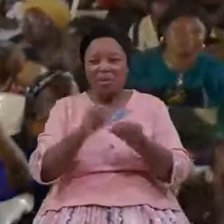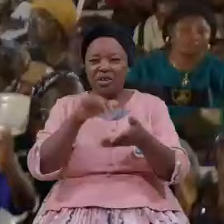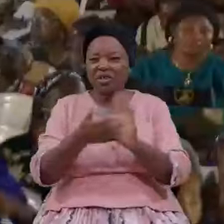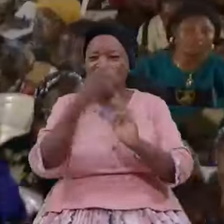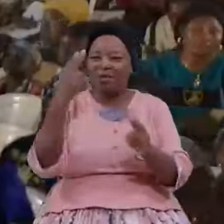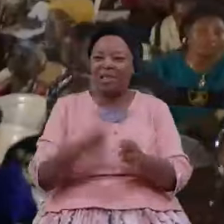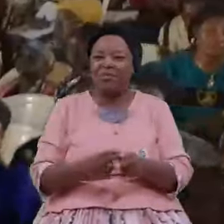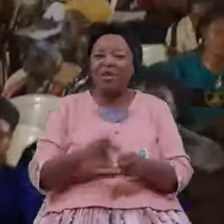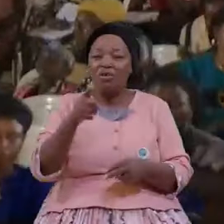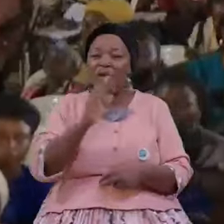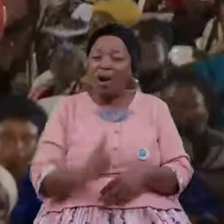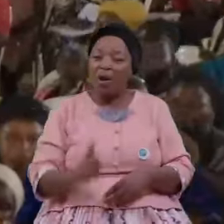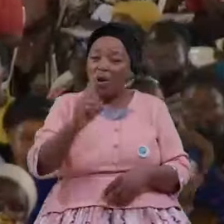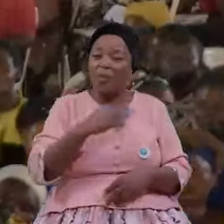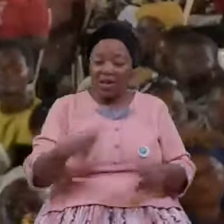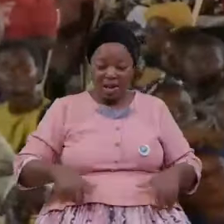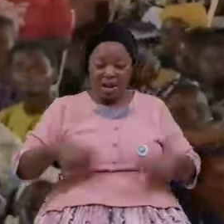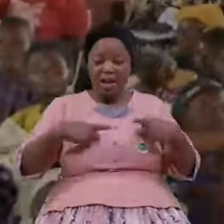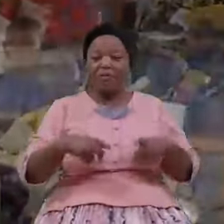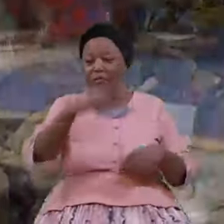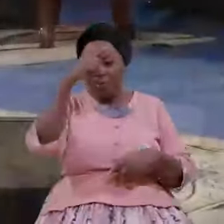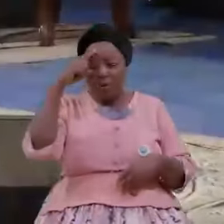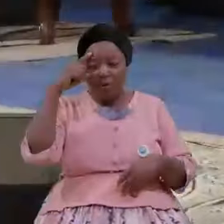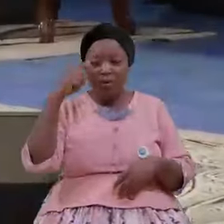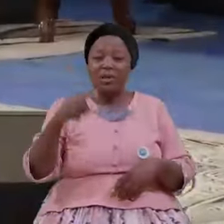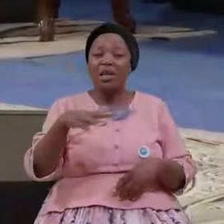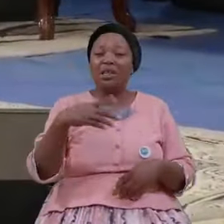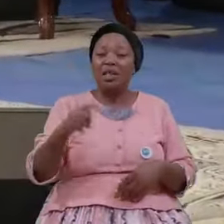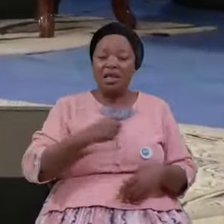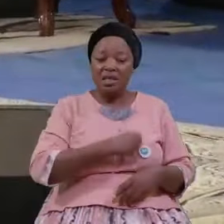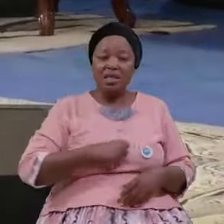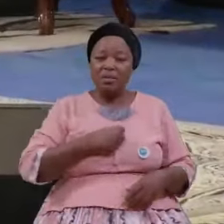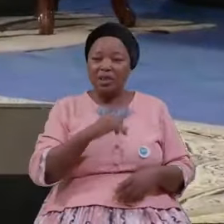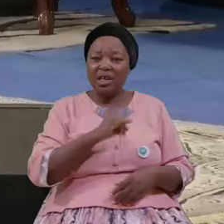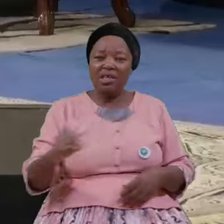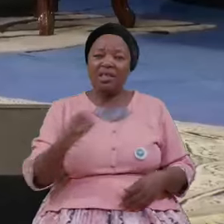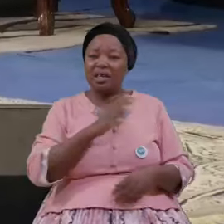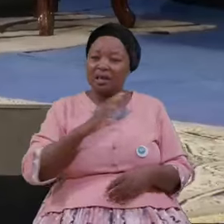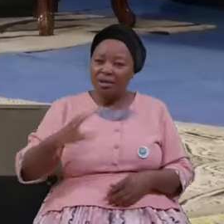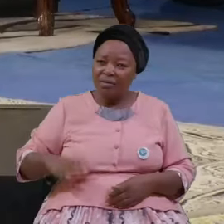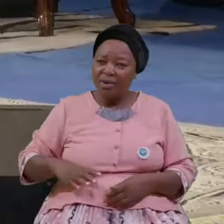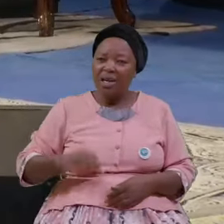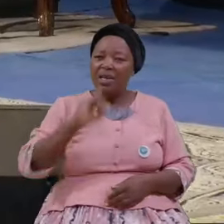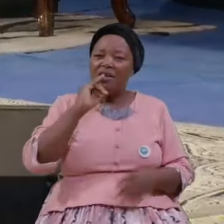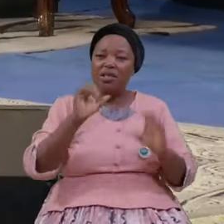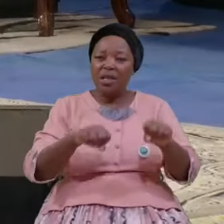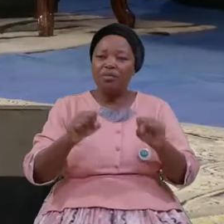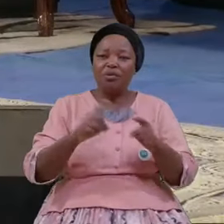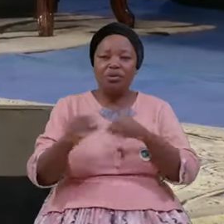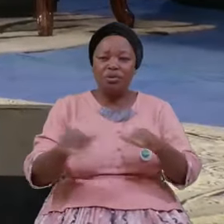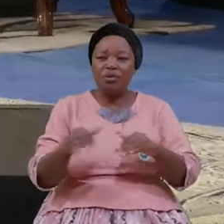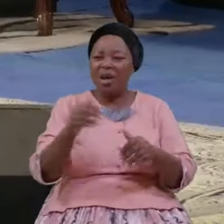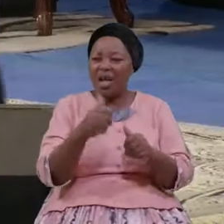and alive because the sympathizing Christ is able to do everything